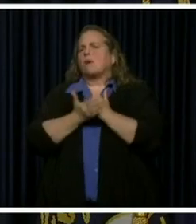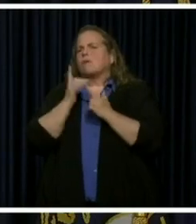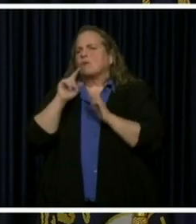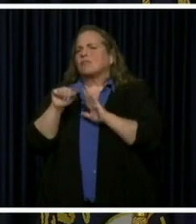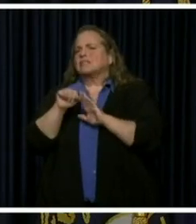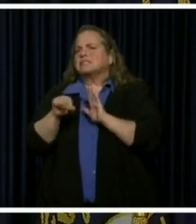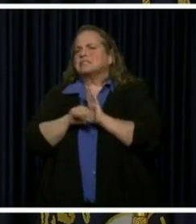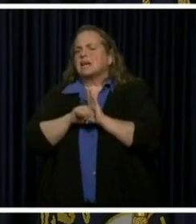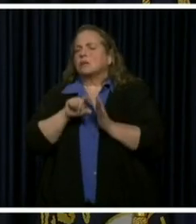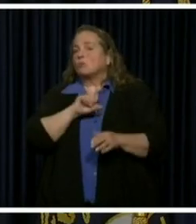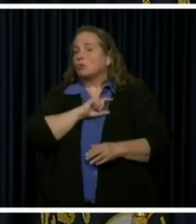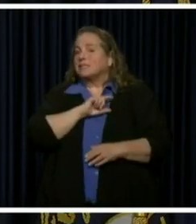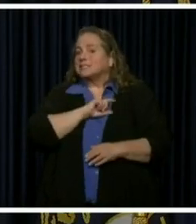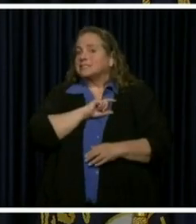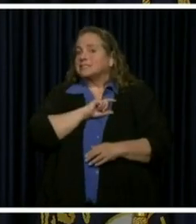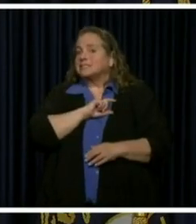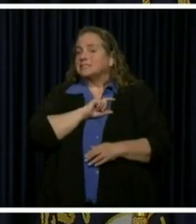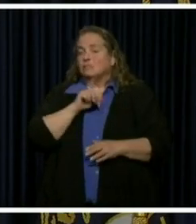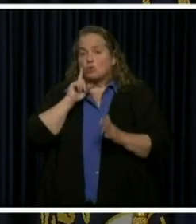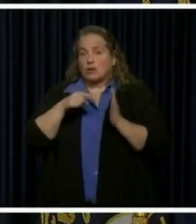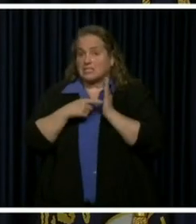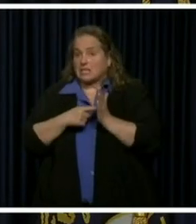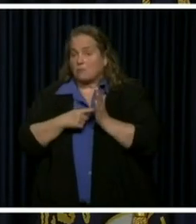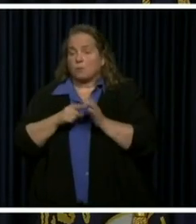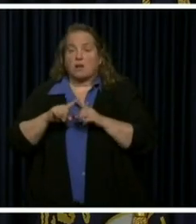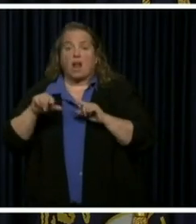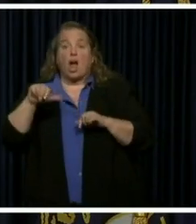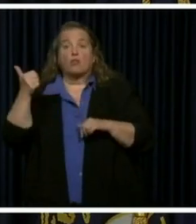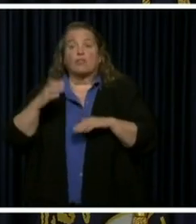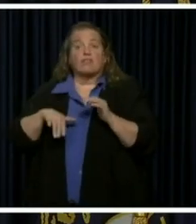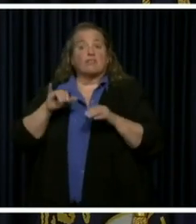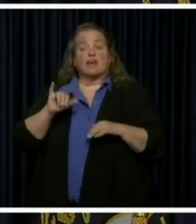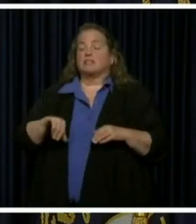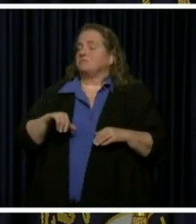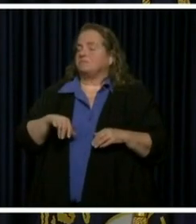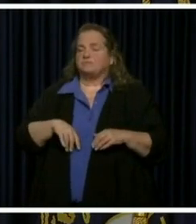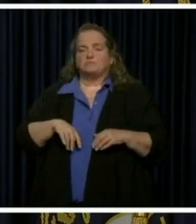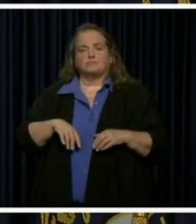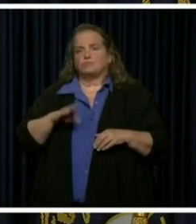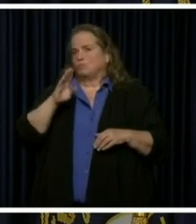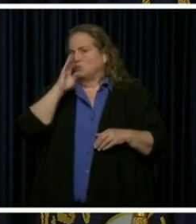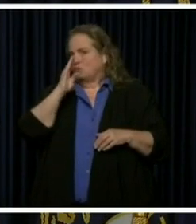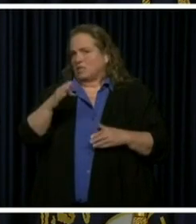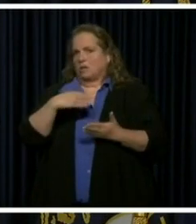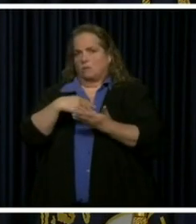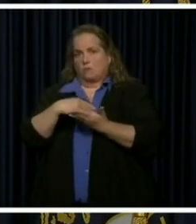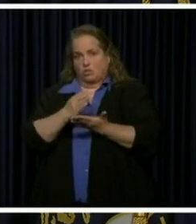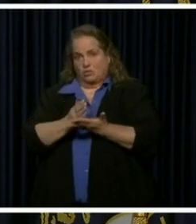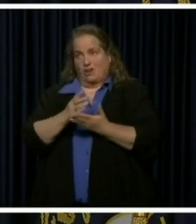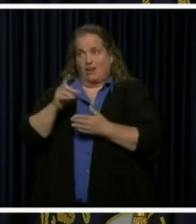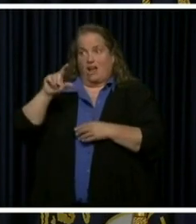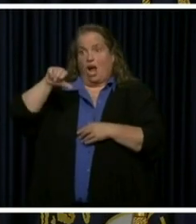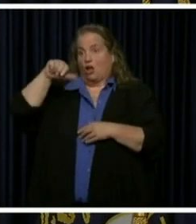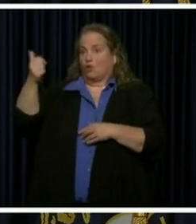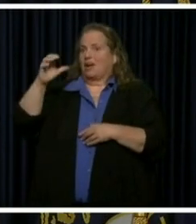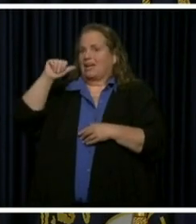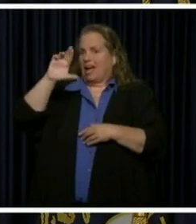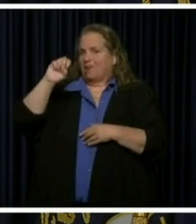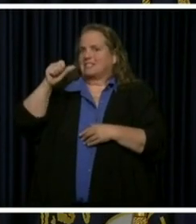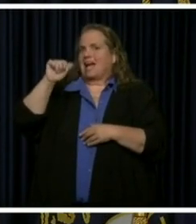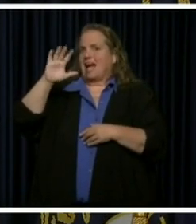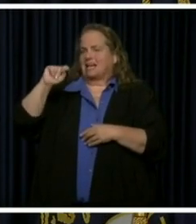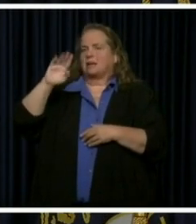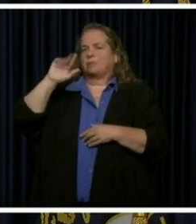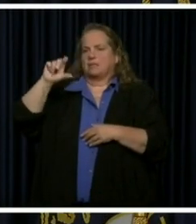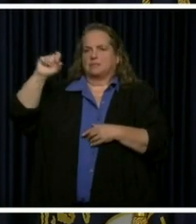state police, for example, it can help with, but without direct budgetary relief through another CARES Act bill,